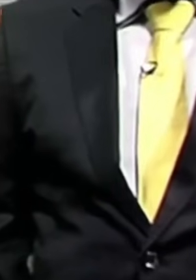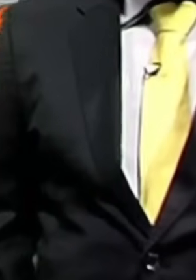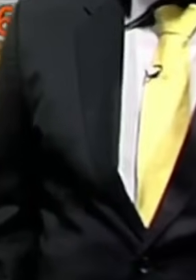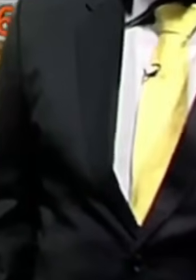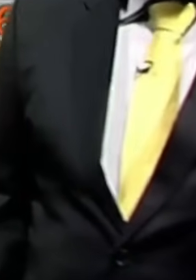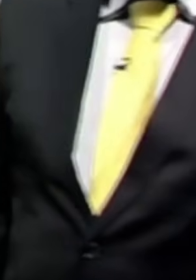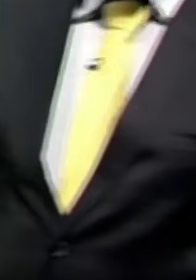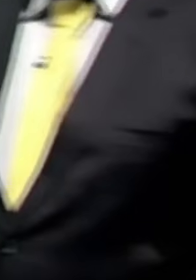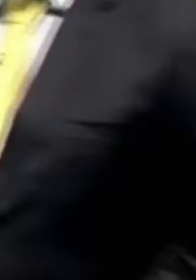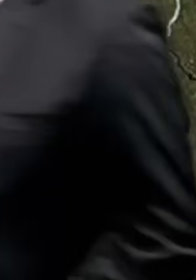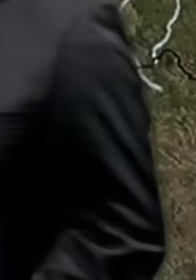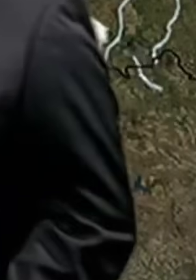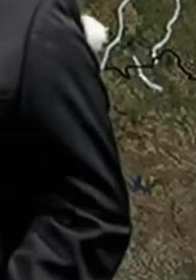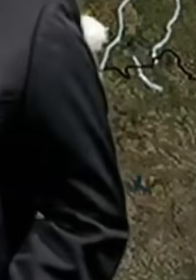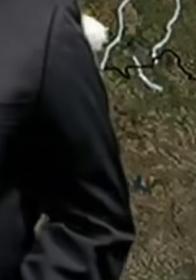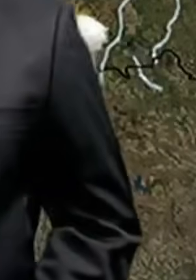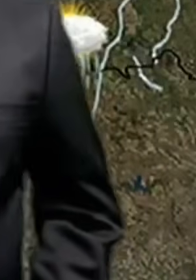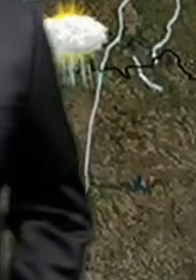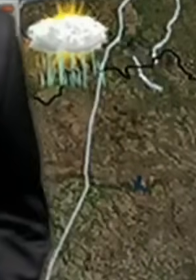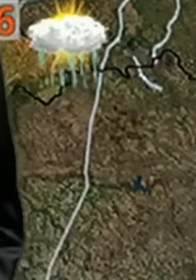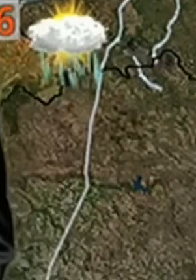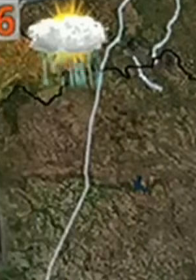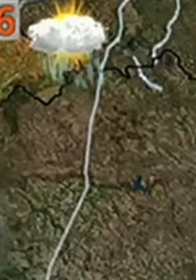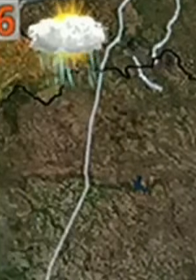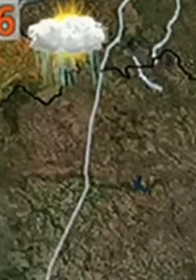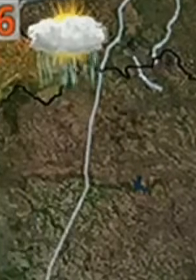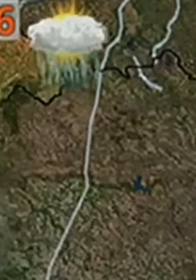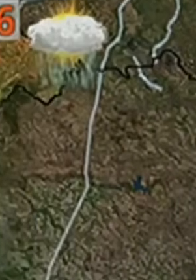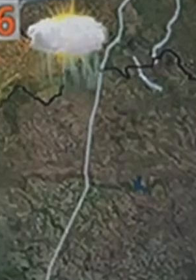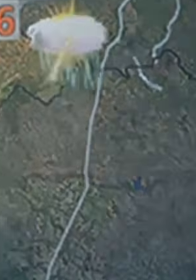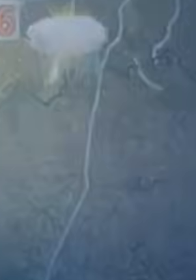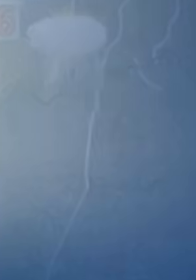ka mana ka Tosca tsantsa bolipi ke dibe ha kana e khala ya